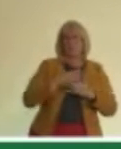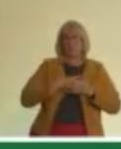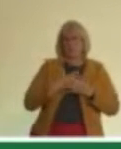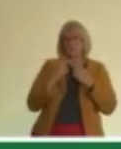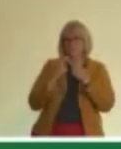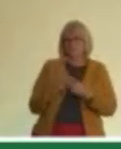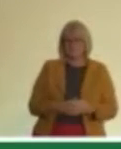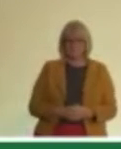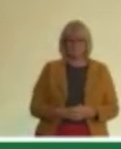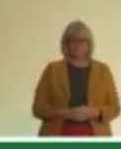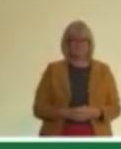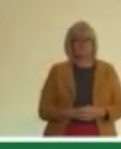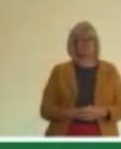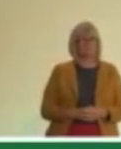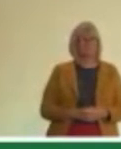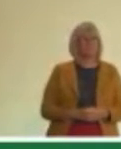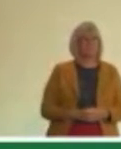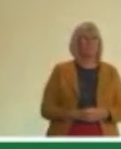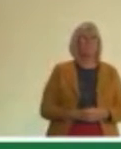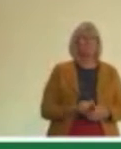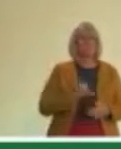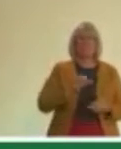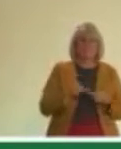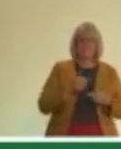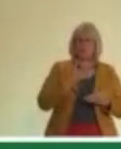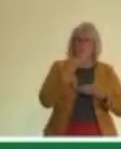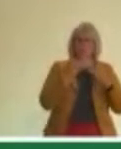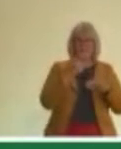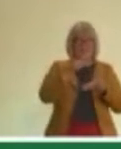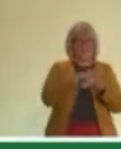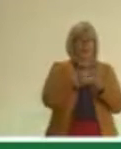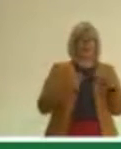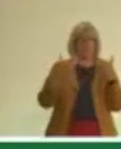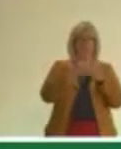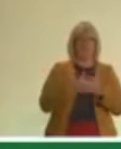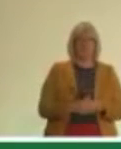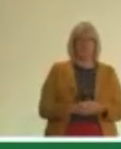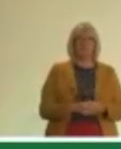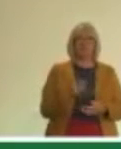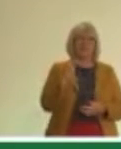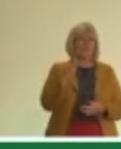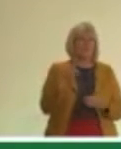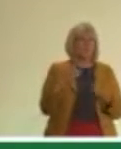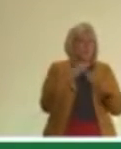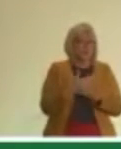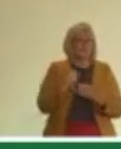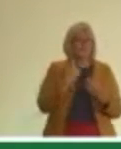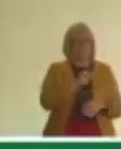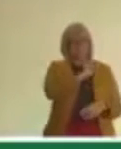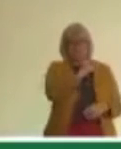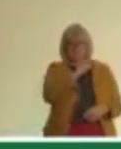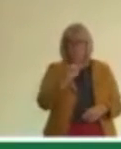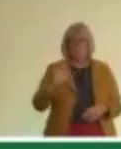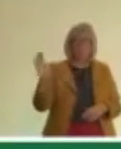there's the story of election night. It's 11 p.m. We have been knocking on doors all day. We are all